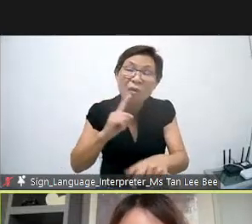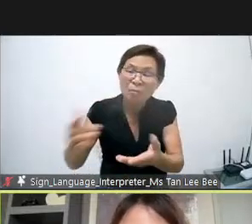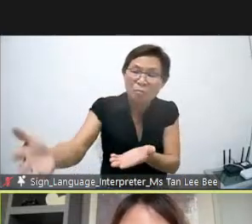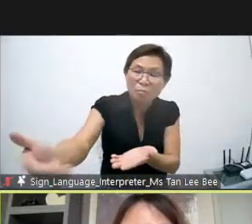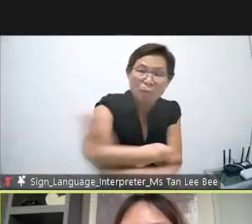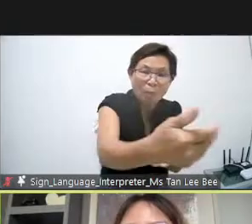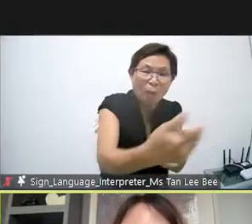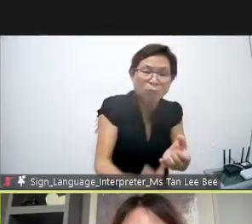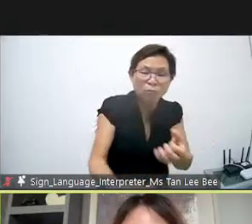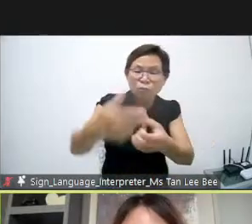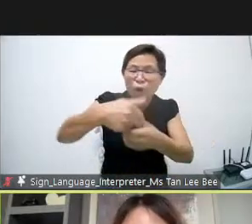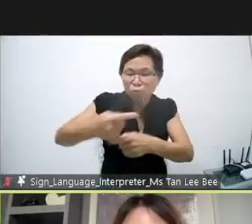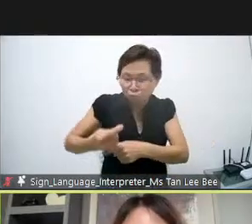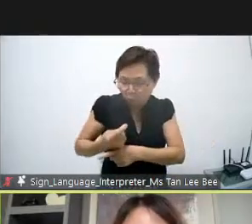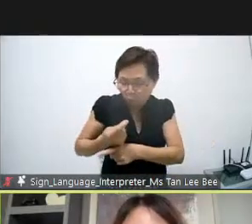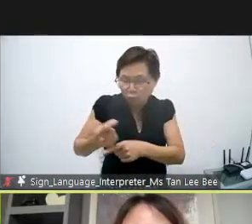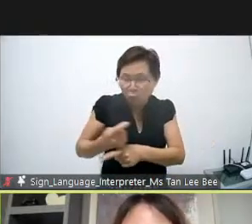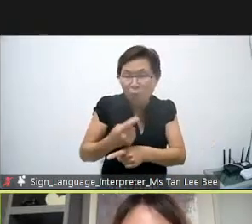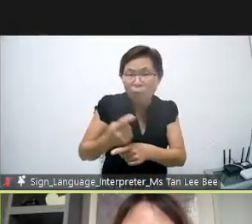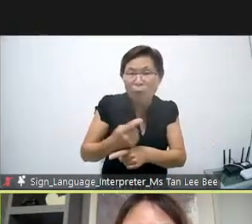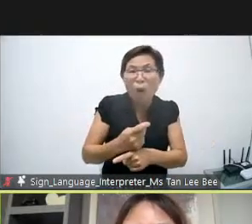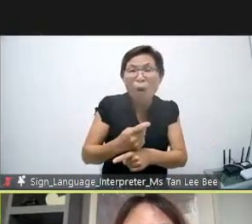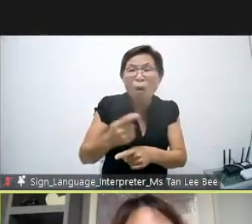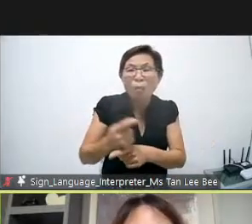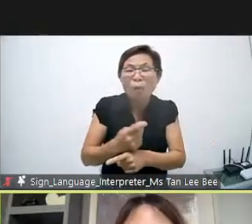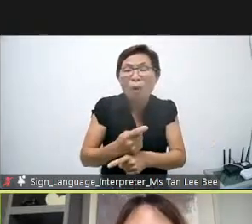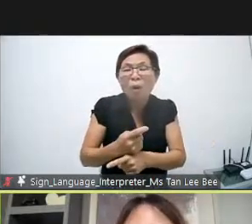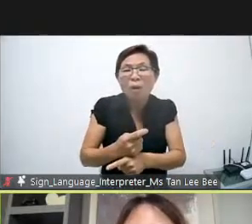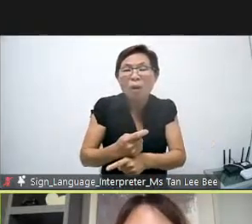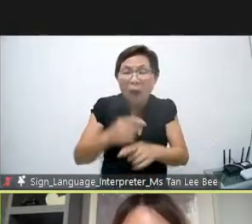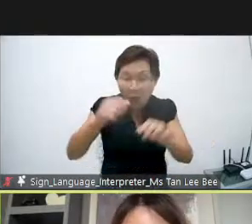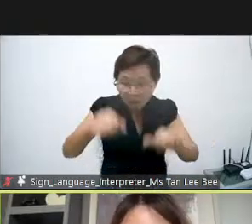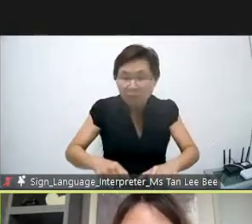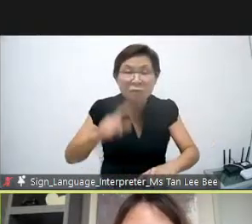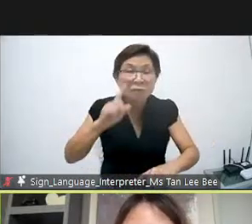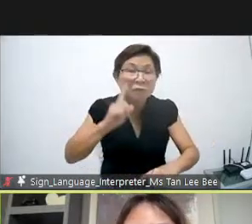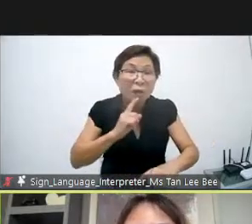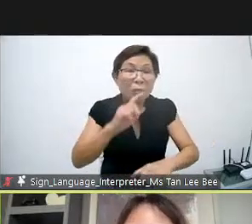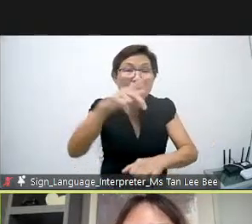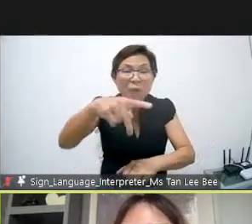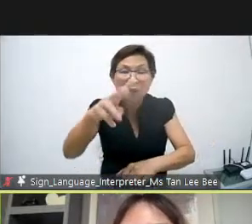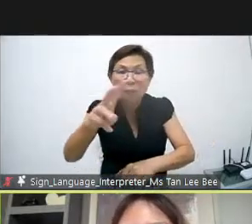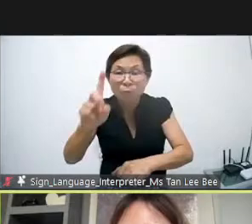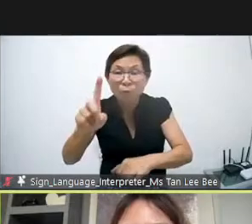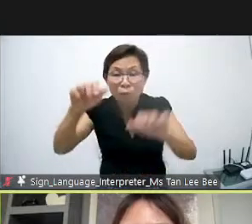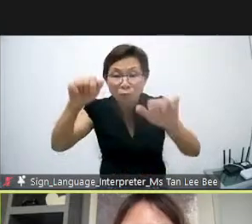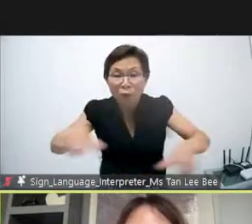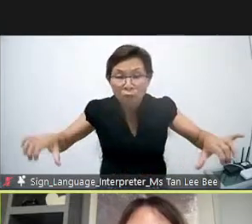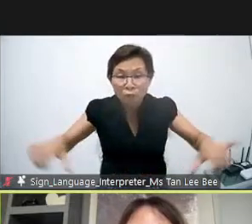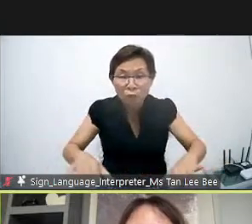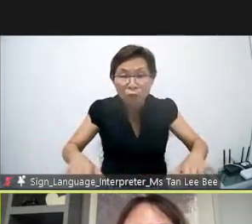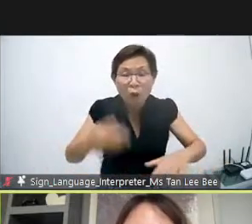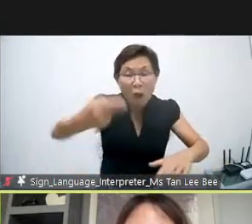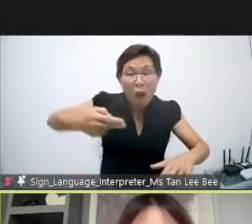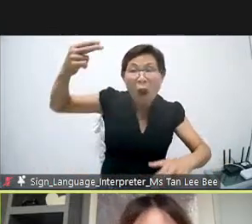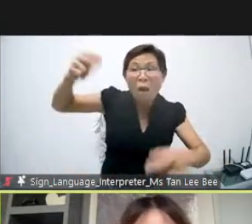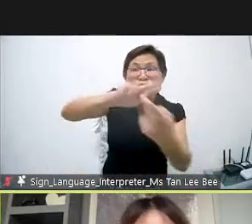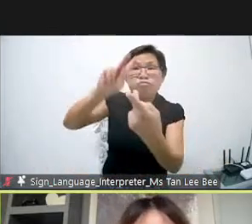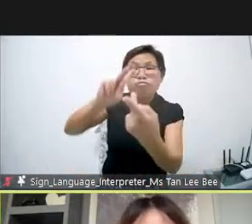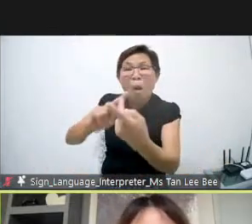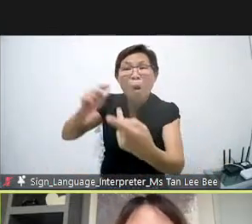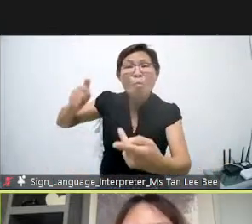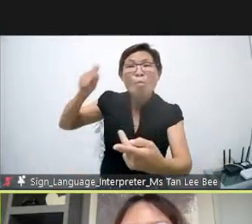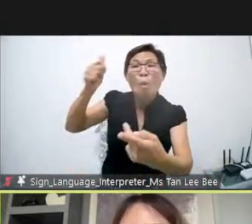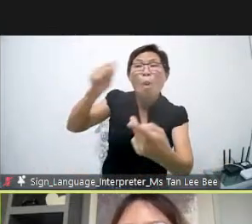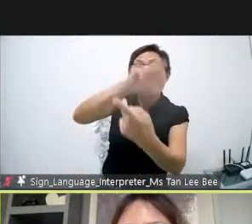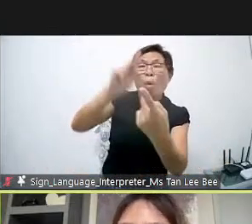the picture data, and they can perform the certain task with higher accuracy